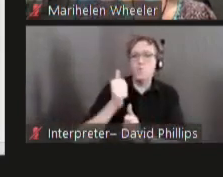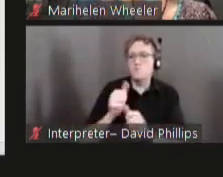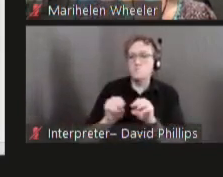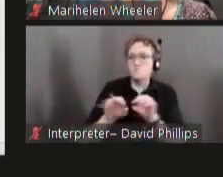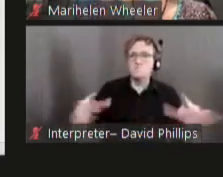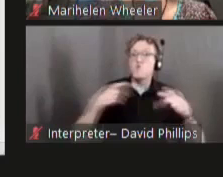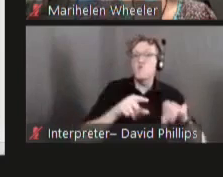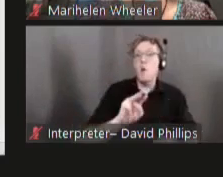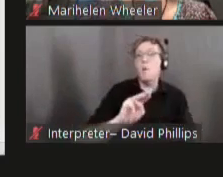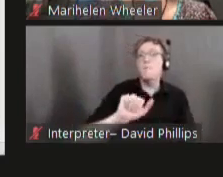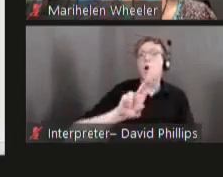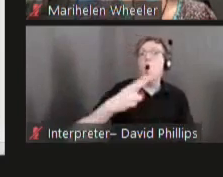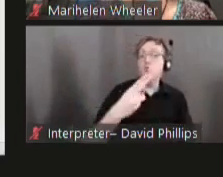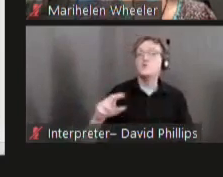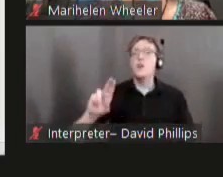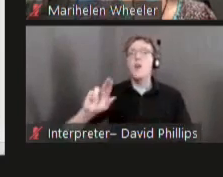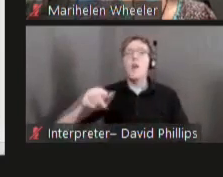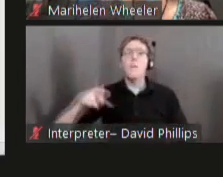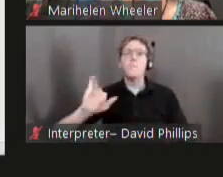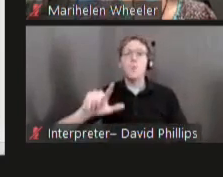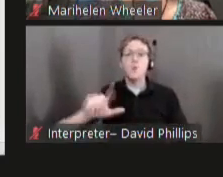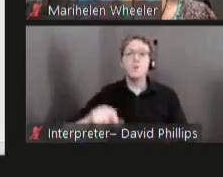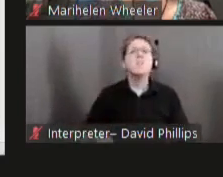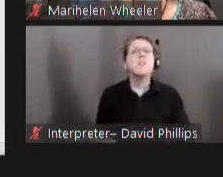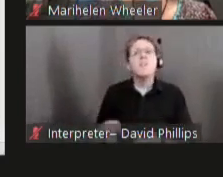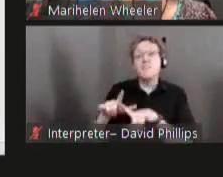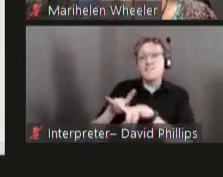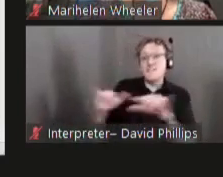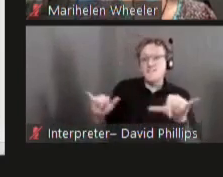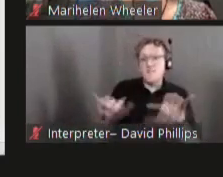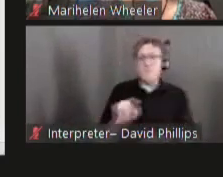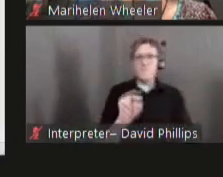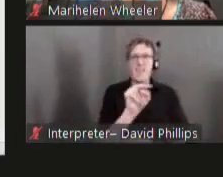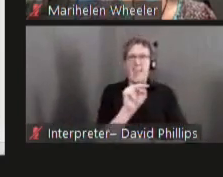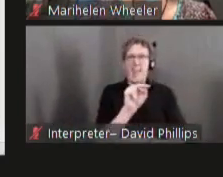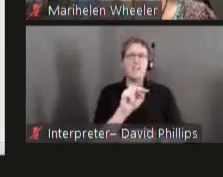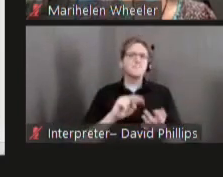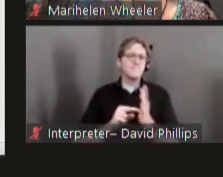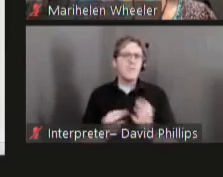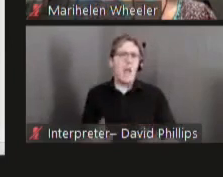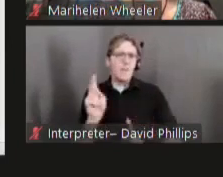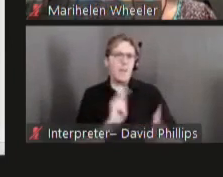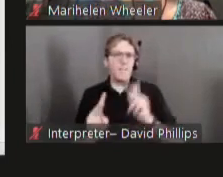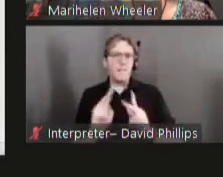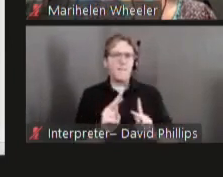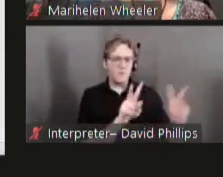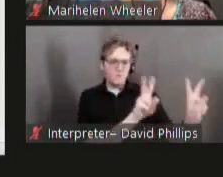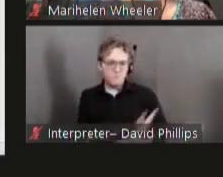March and April. At the same time, as you can see down here, the N represents the number of people that were